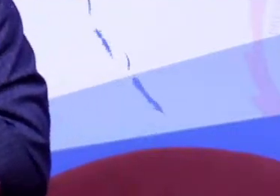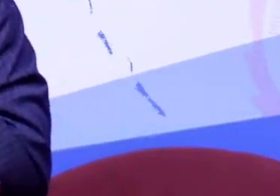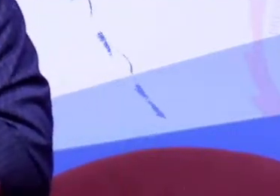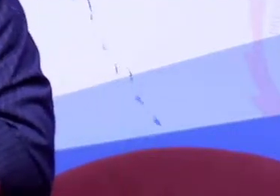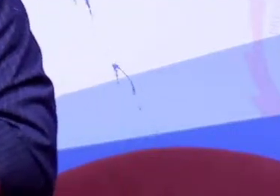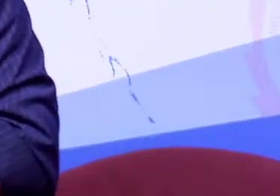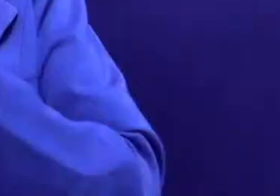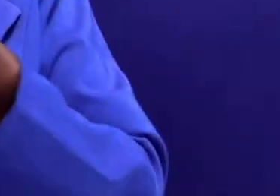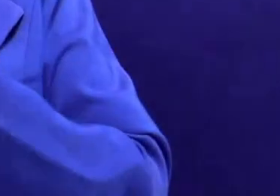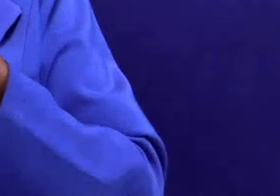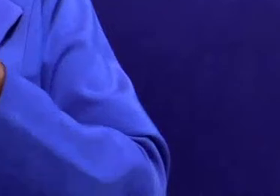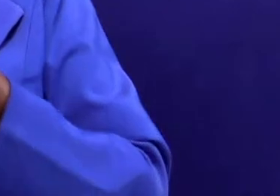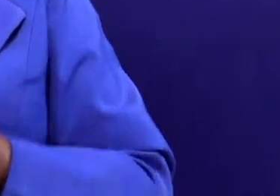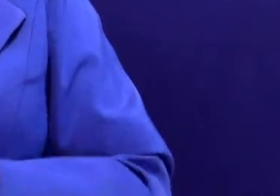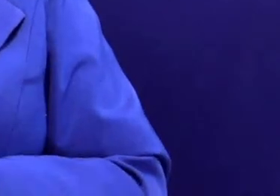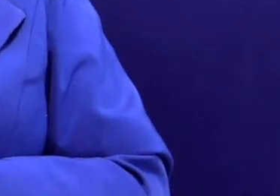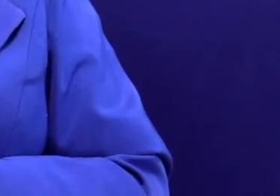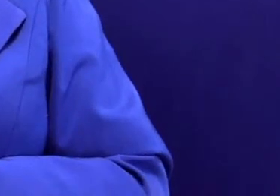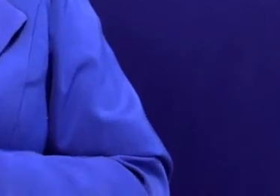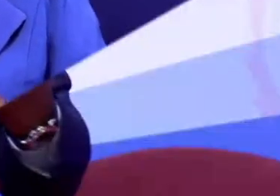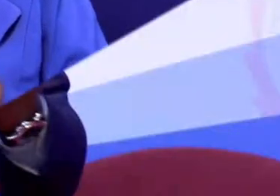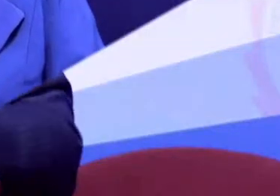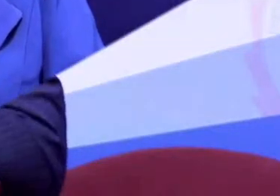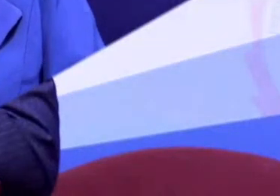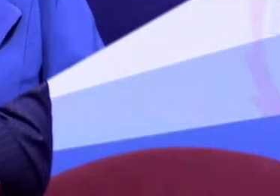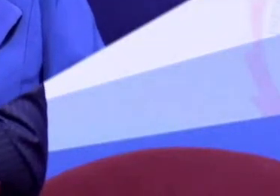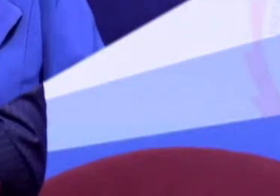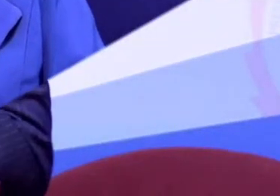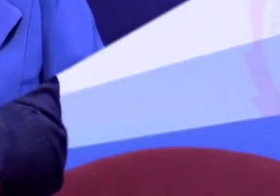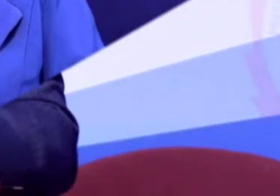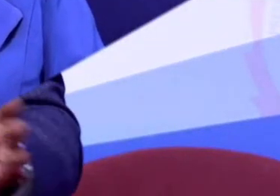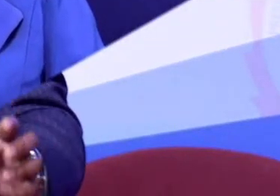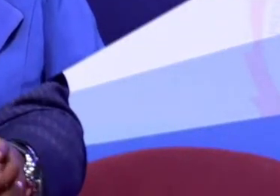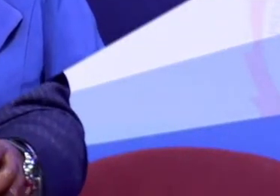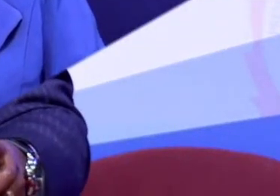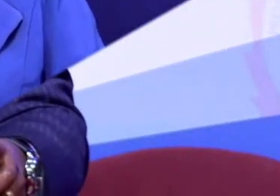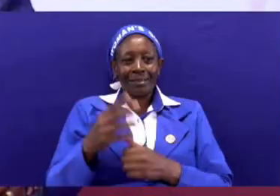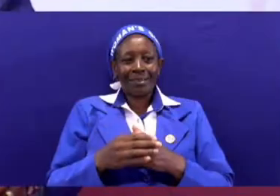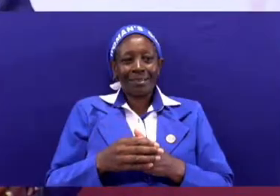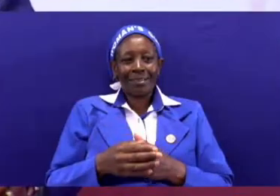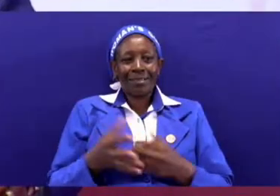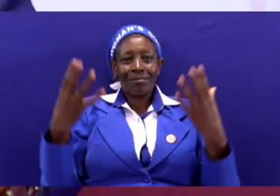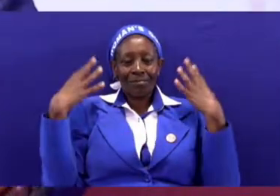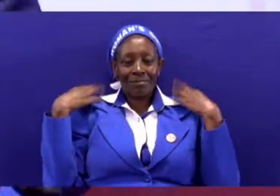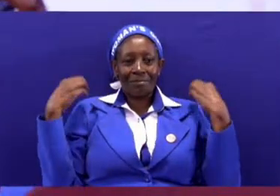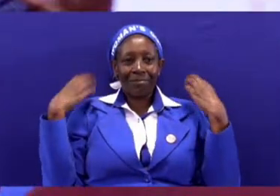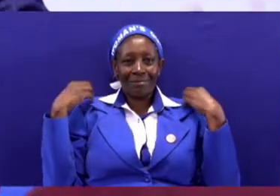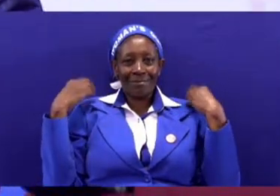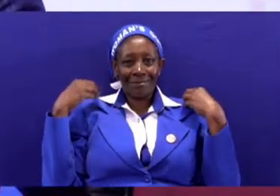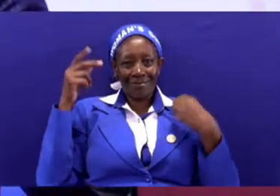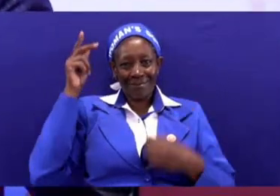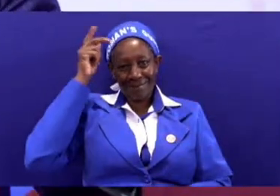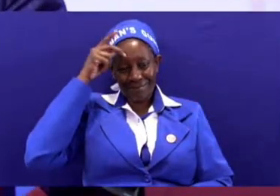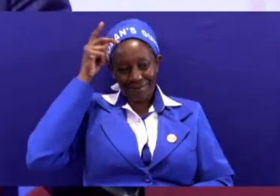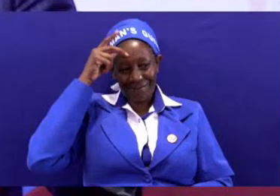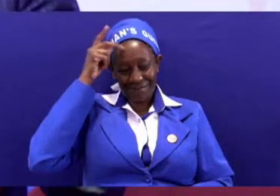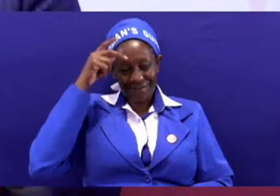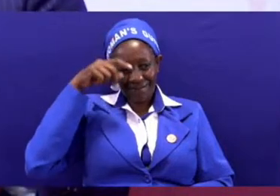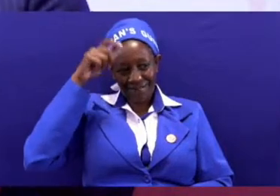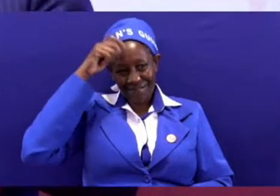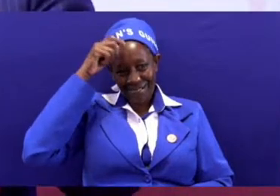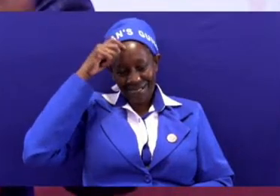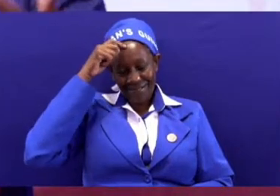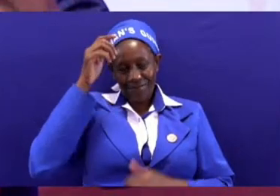foundational knowledge, but also secondary or what I would refer to as practical knowledge or even wisdom, that